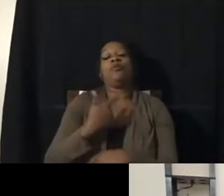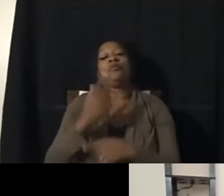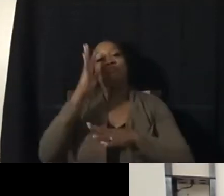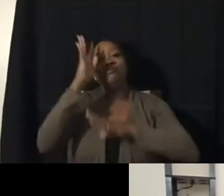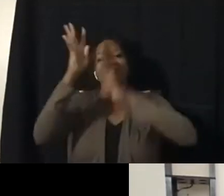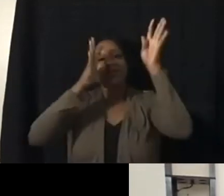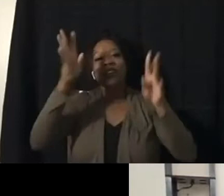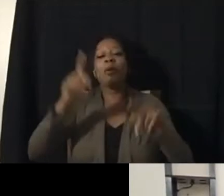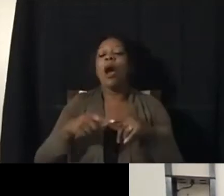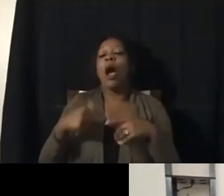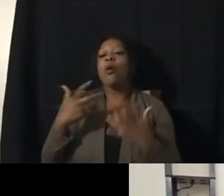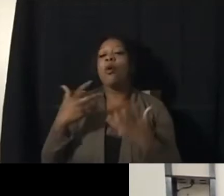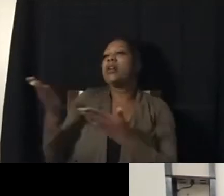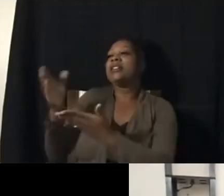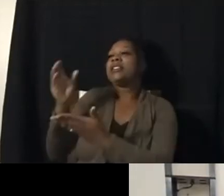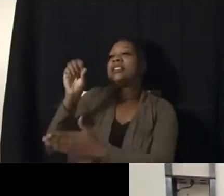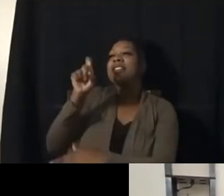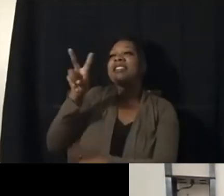I think that